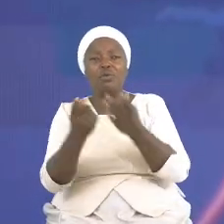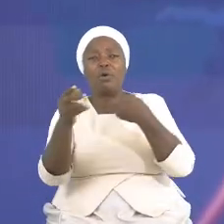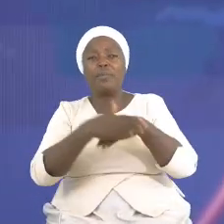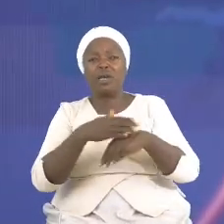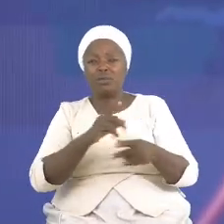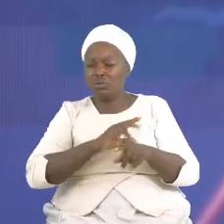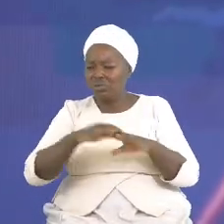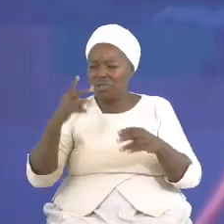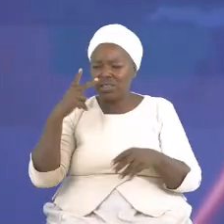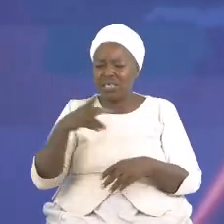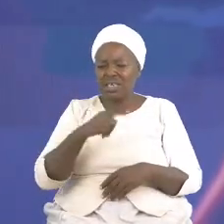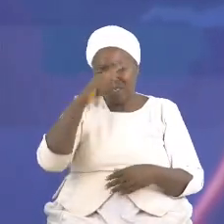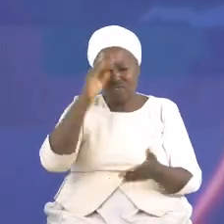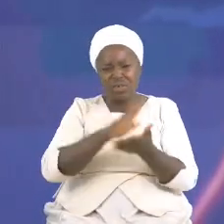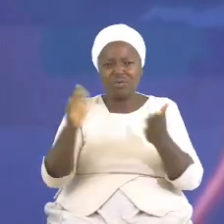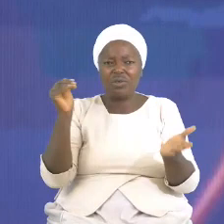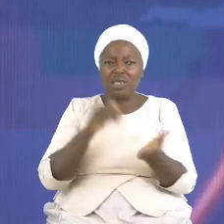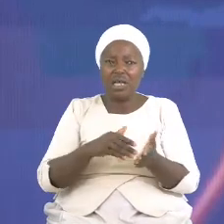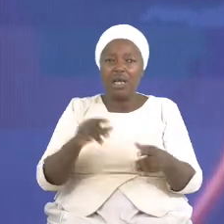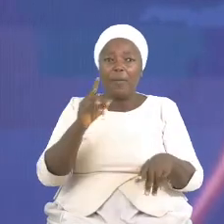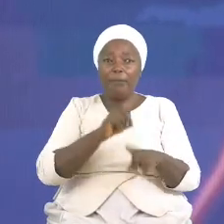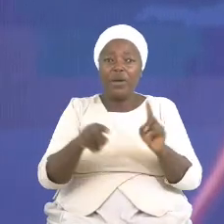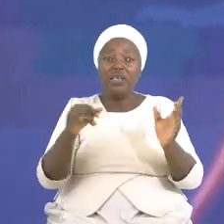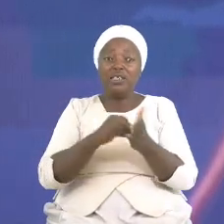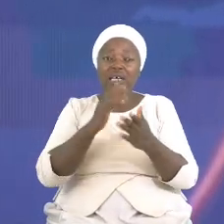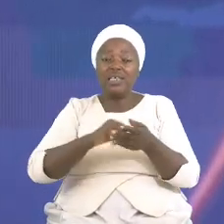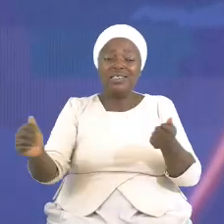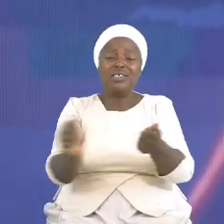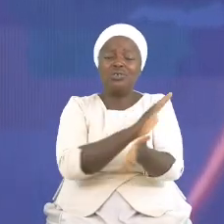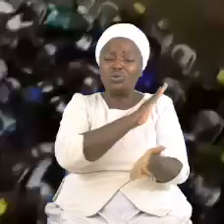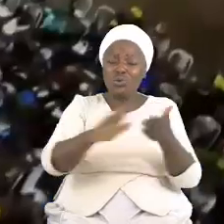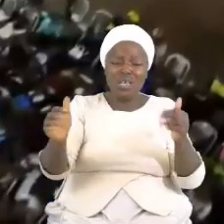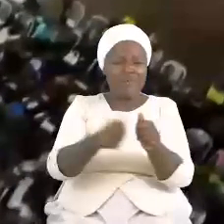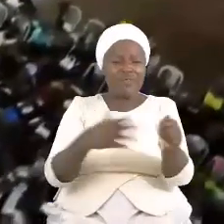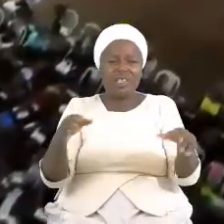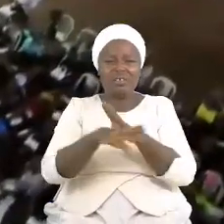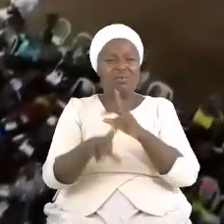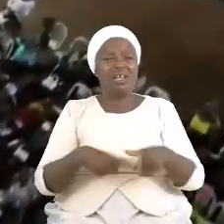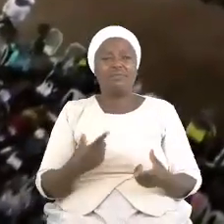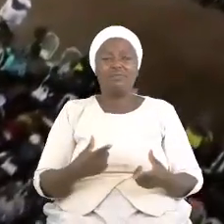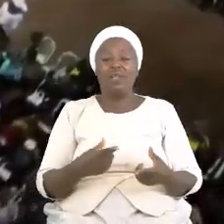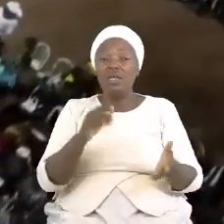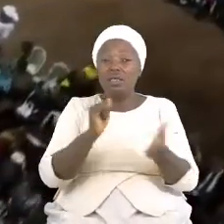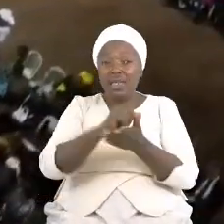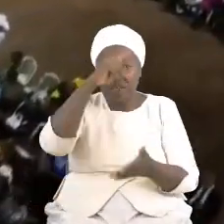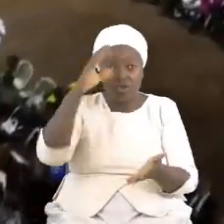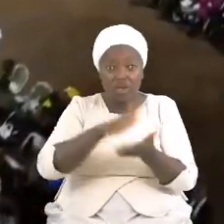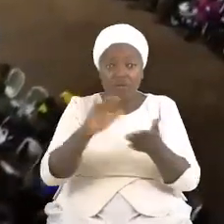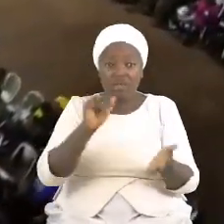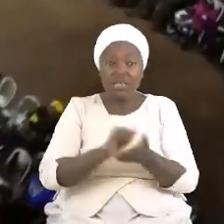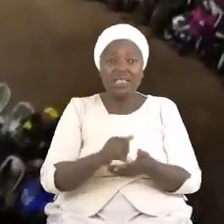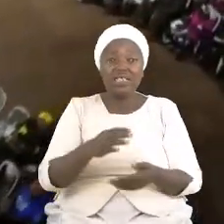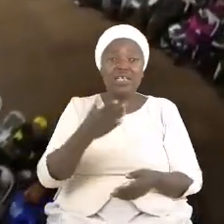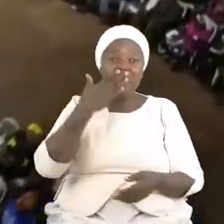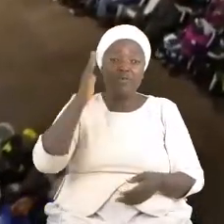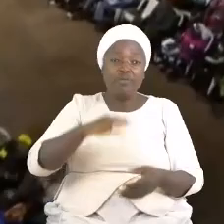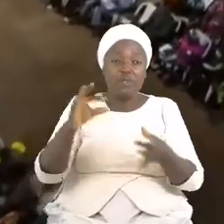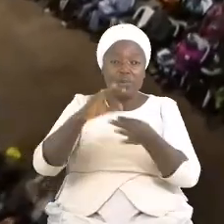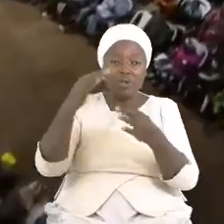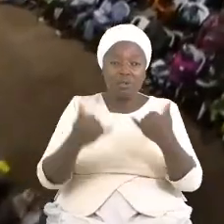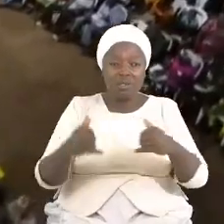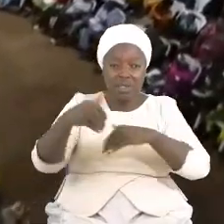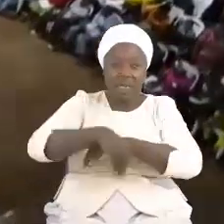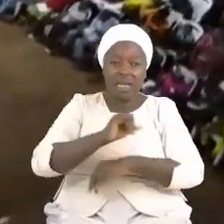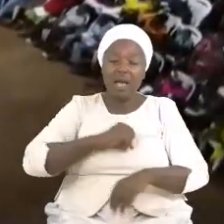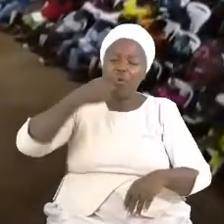the shadow, but it has scattered everything in your life. That shadow, that evil spirit tonight, I command